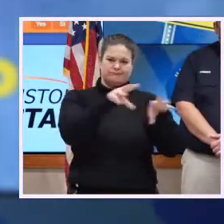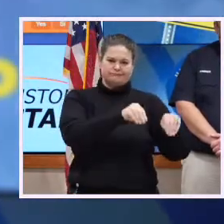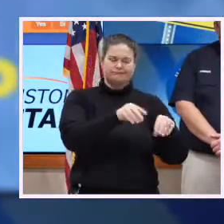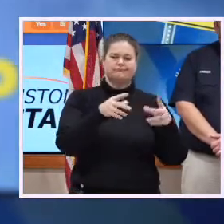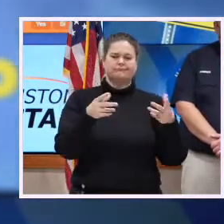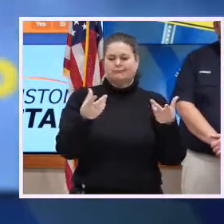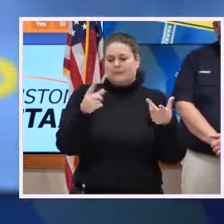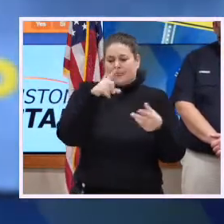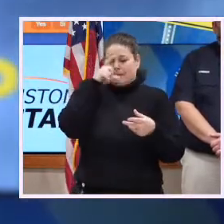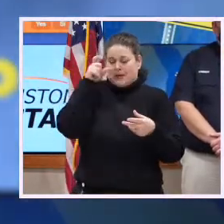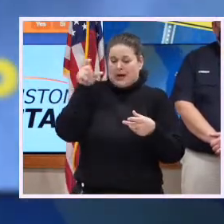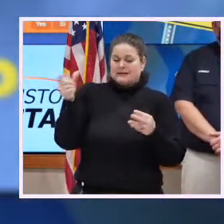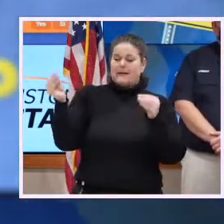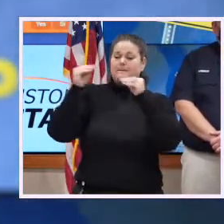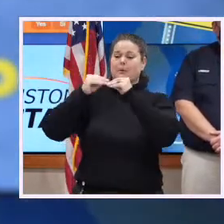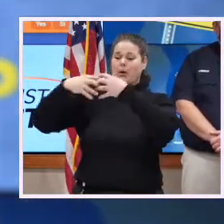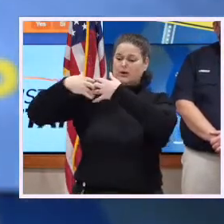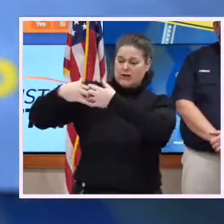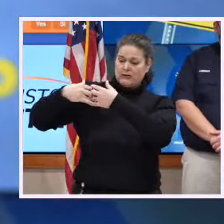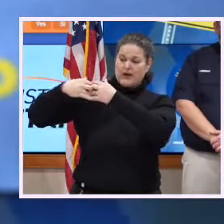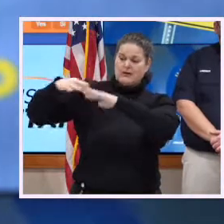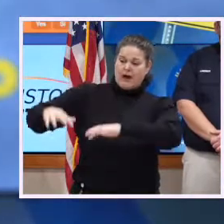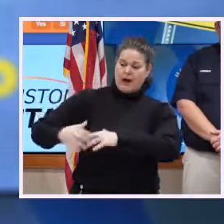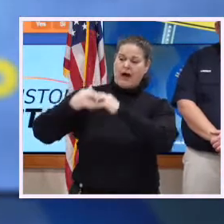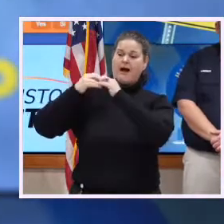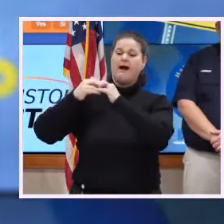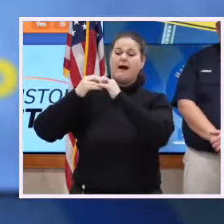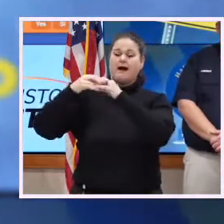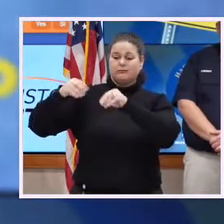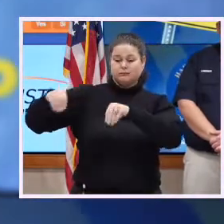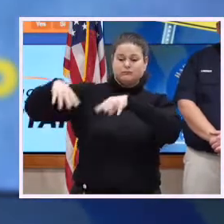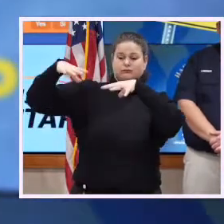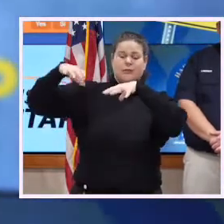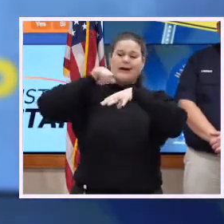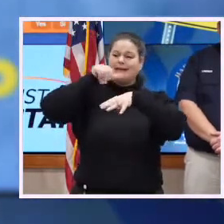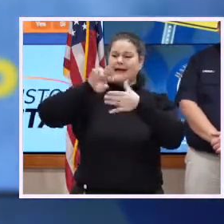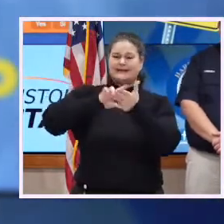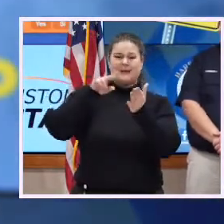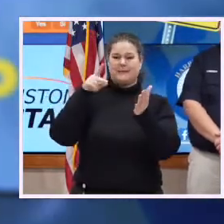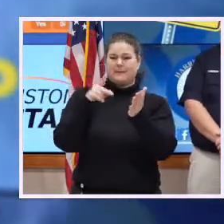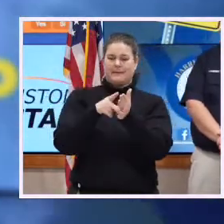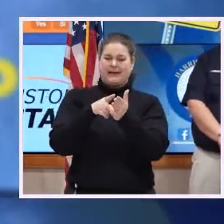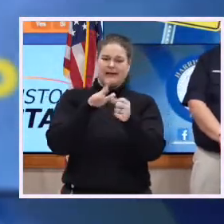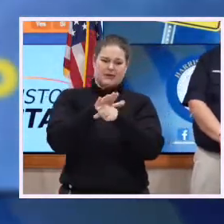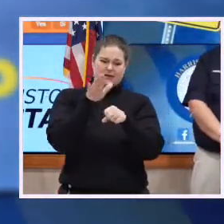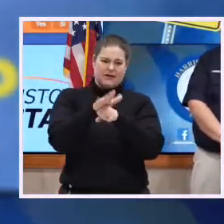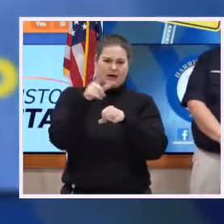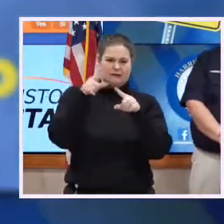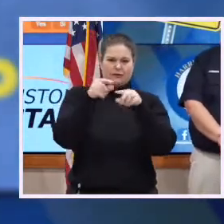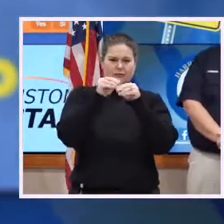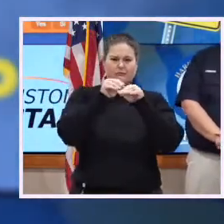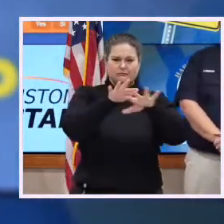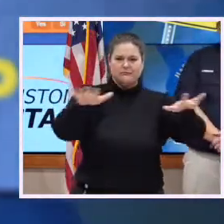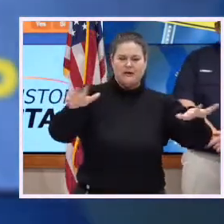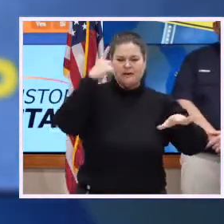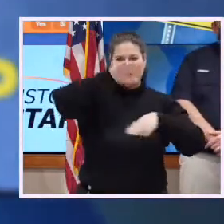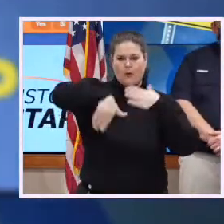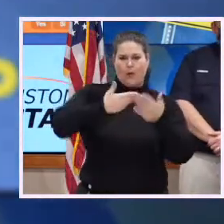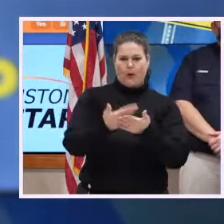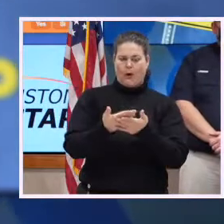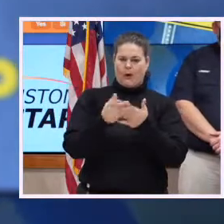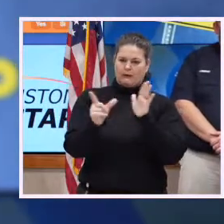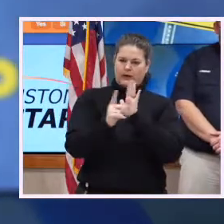generation comes online doesn't mean that there's offsetting generation that comes offline very shortly thereafter. We saw that